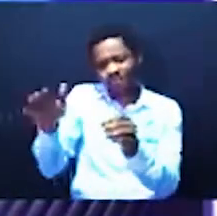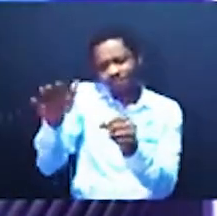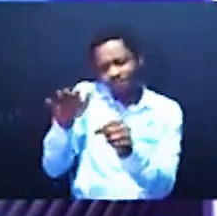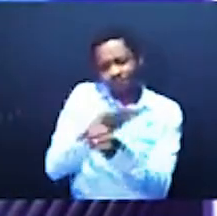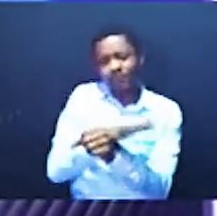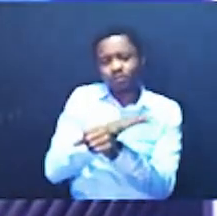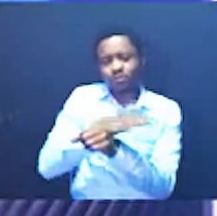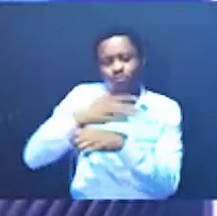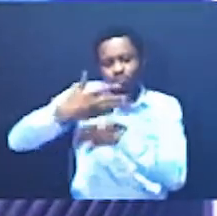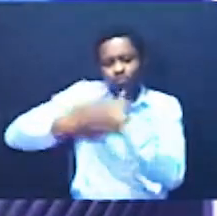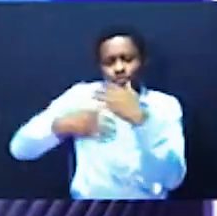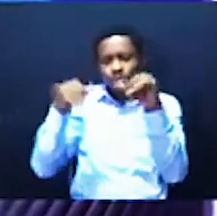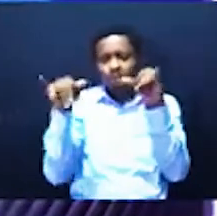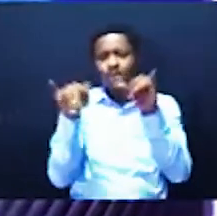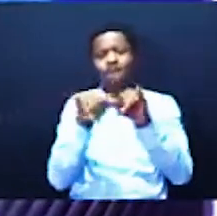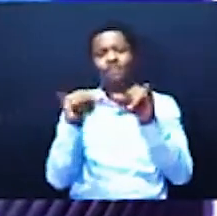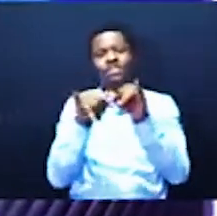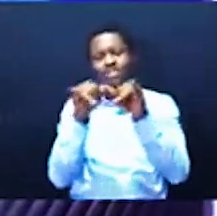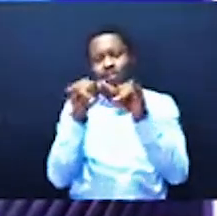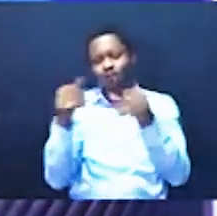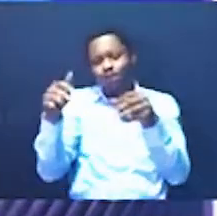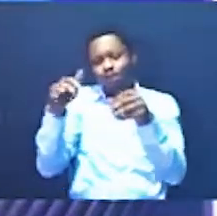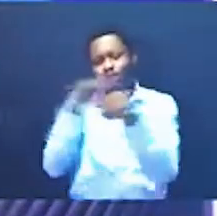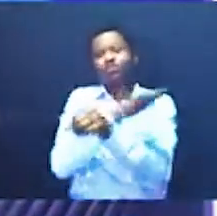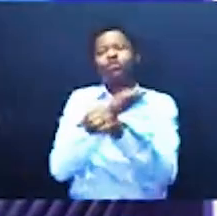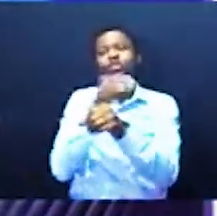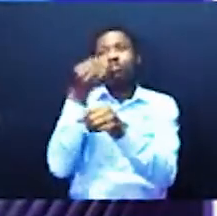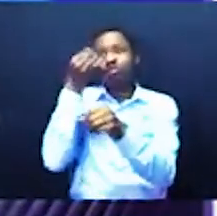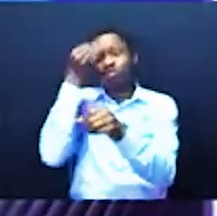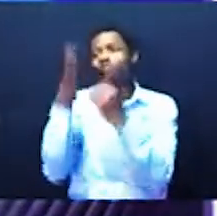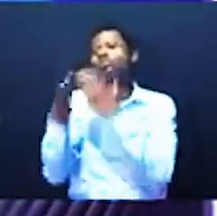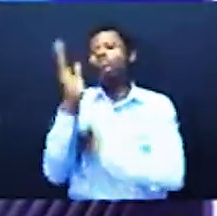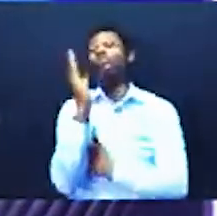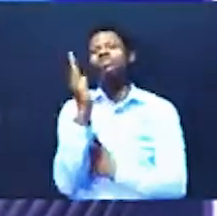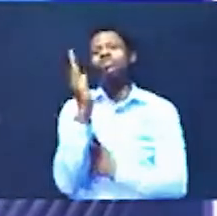to the measure of the fullness of God.